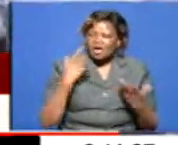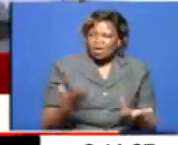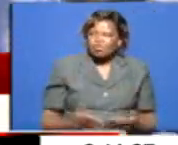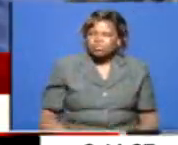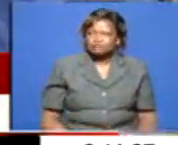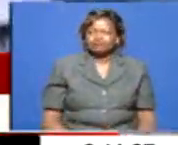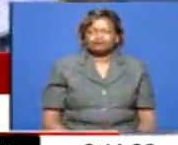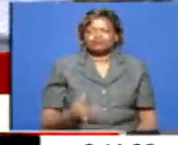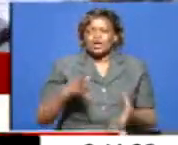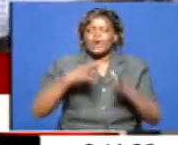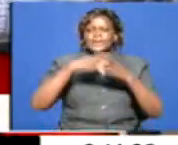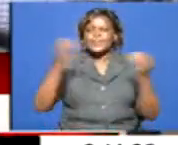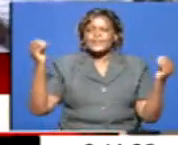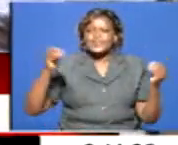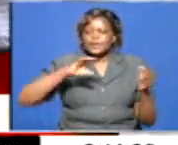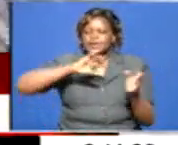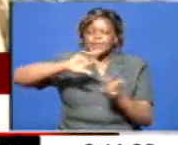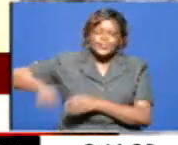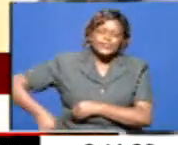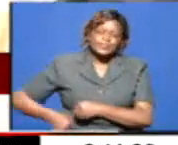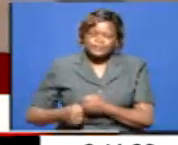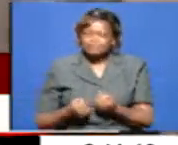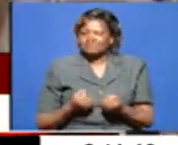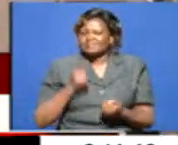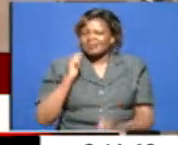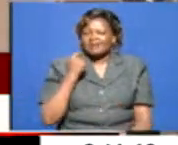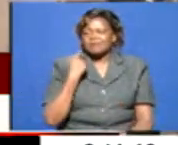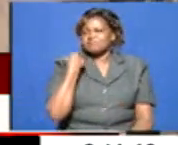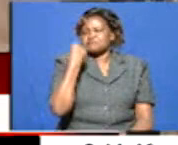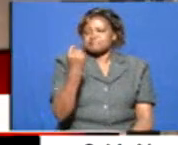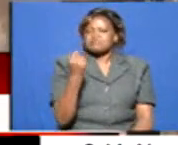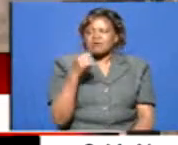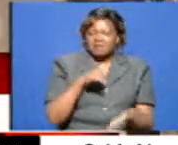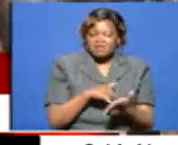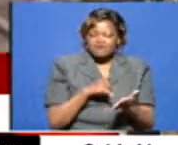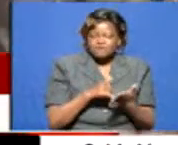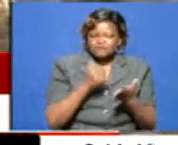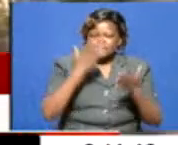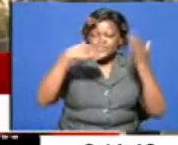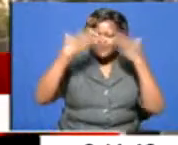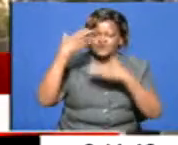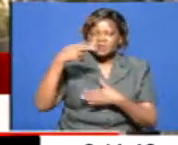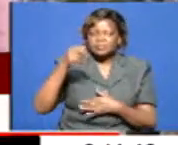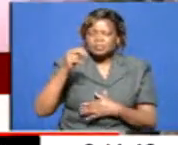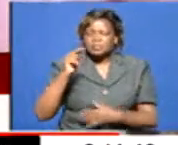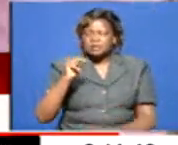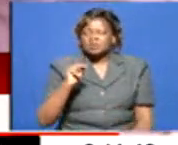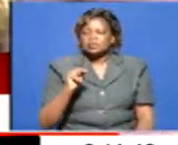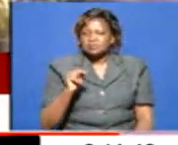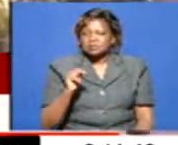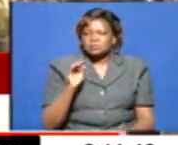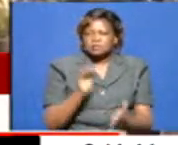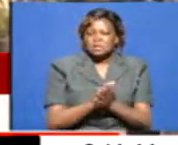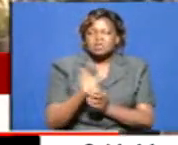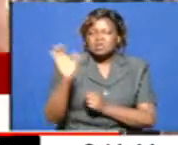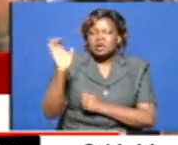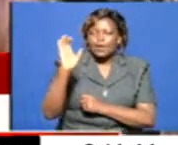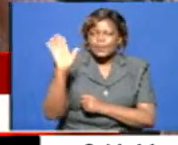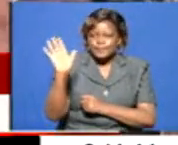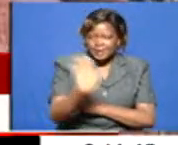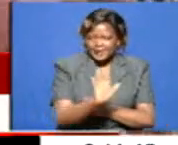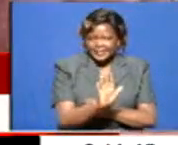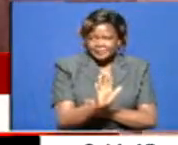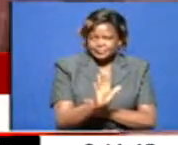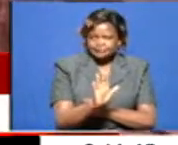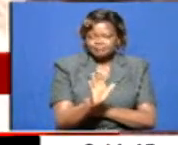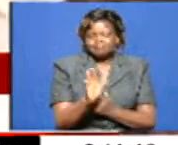disappearance, abduction, kidnapping in Kenya, the latest involving Professor Hassan Nadwa and his client Elgiva Abwire,